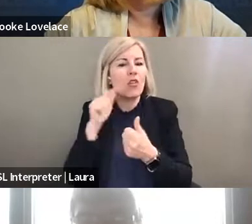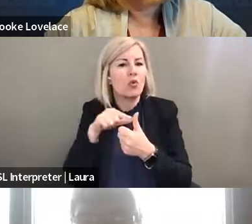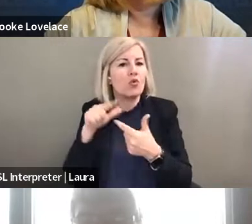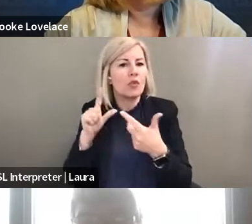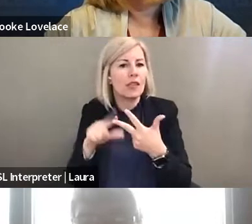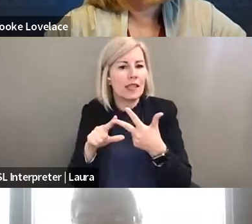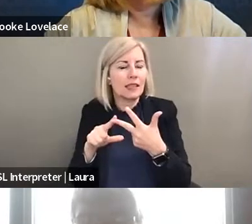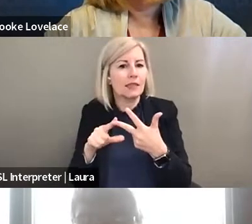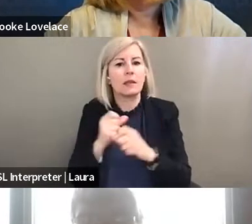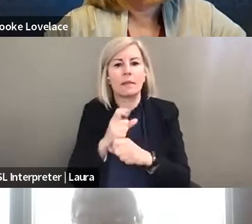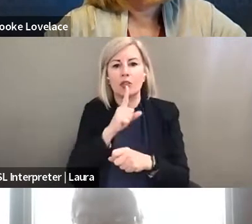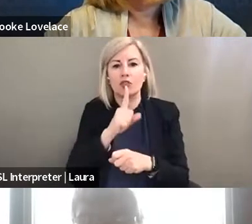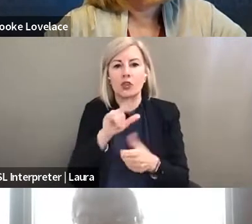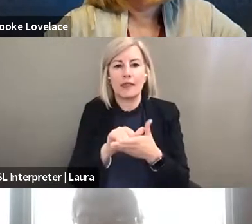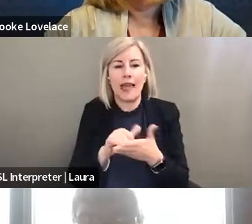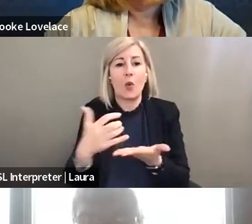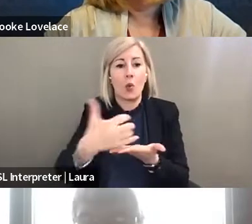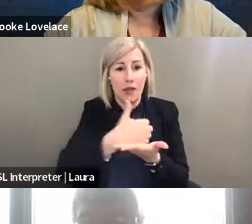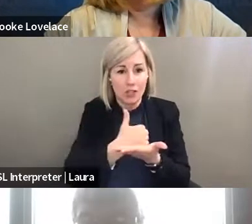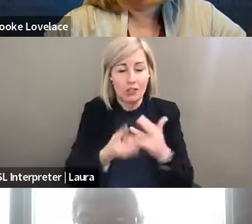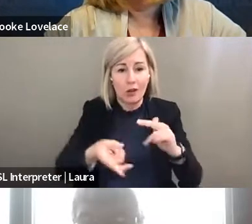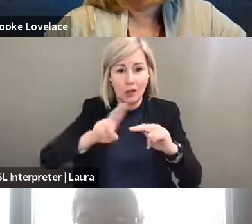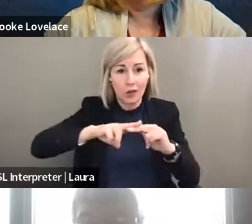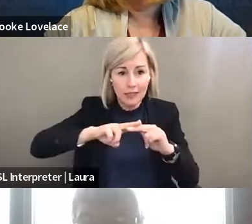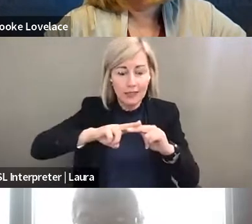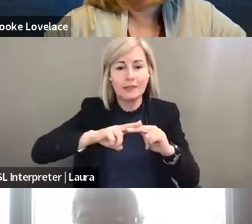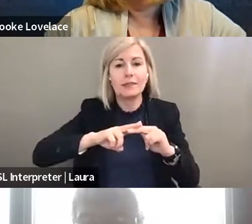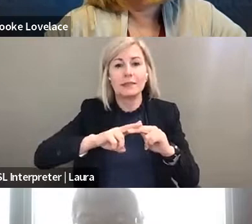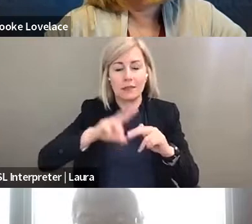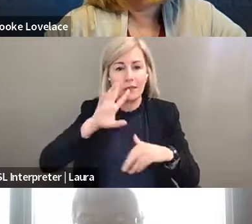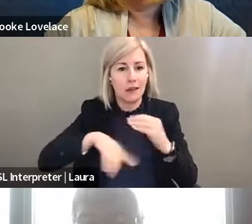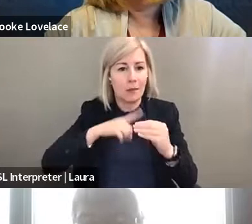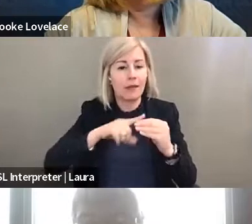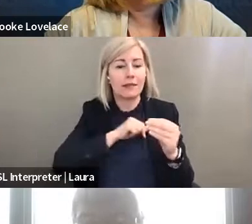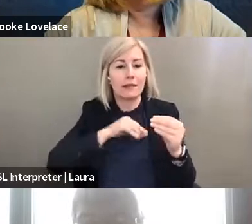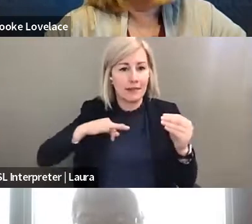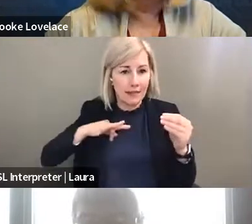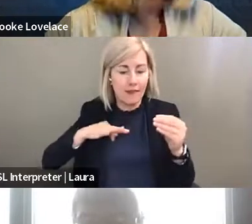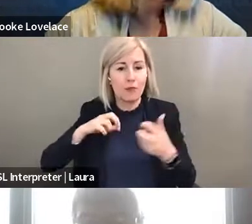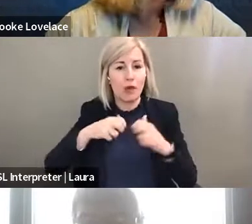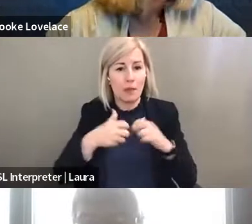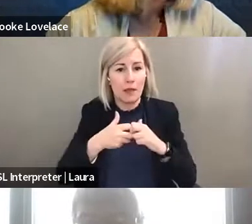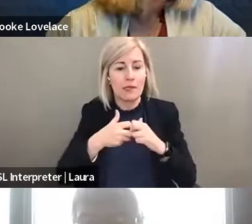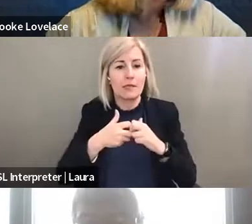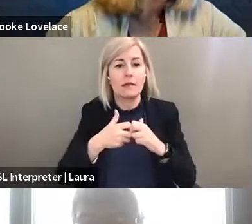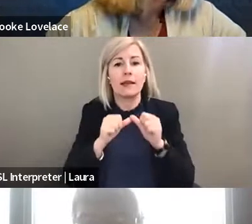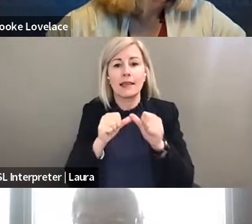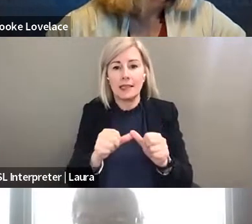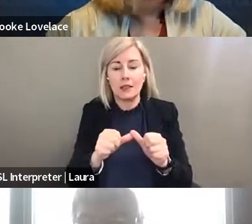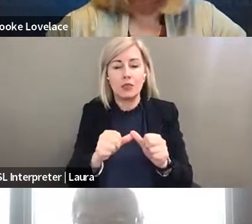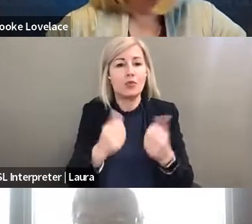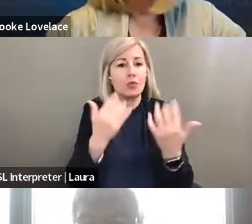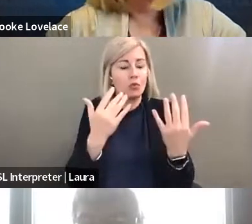making sure that wages are increased to kind of address the staffing workforce issues, continue to address the waiting